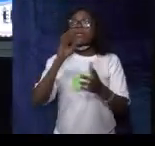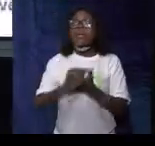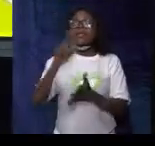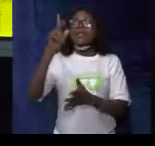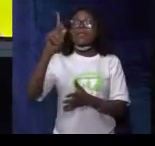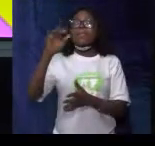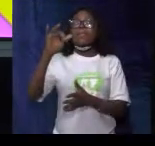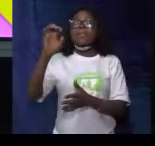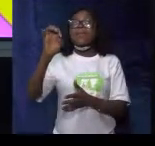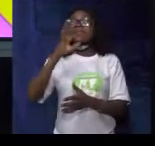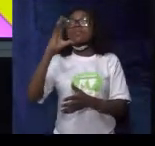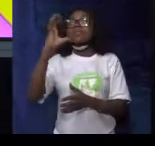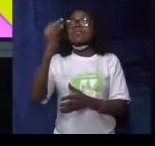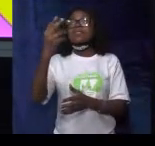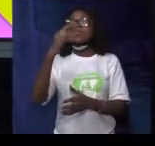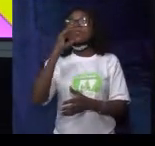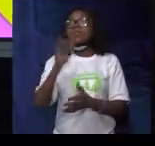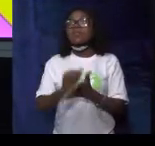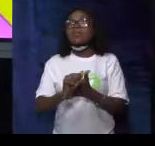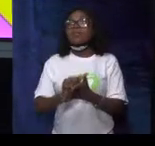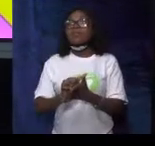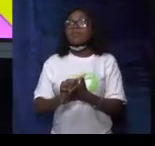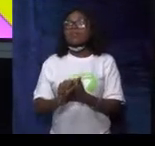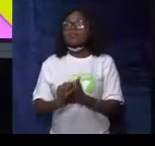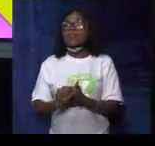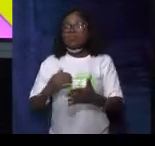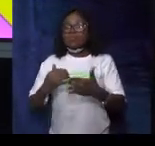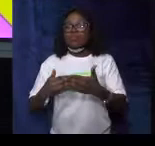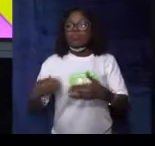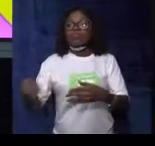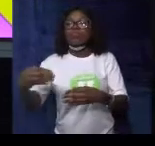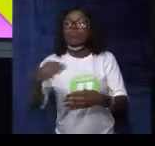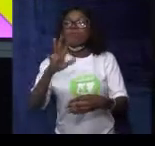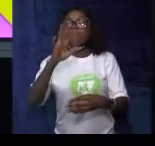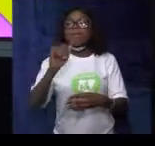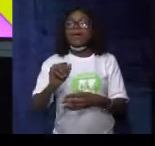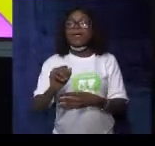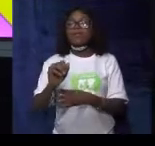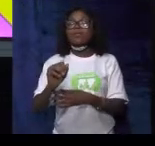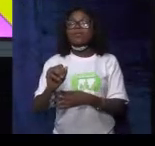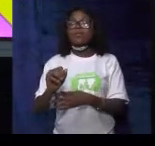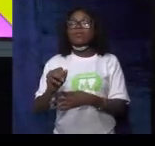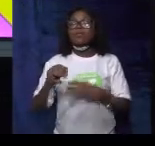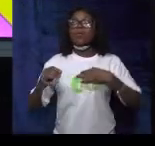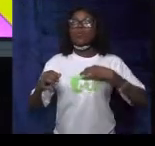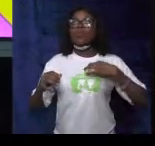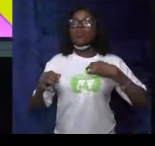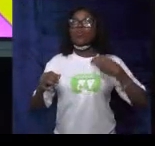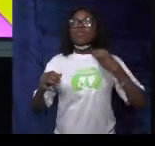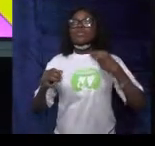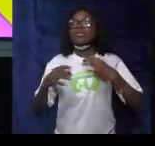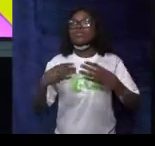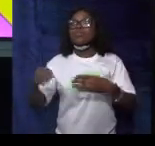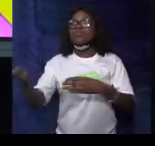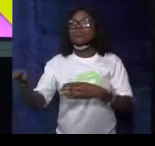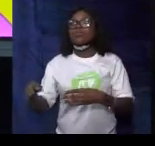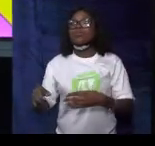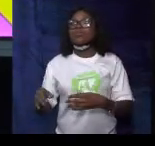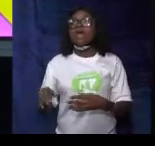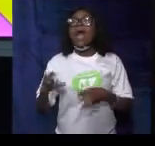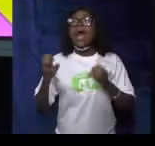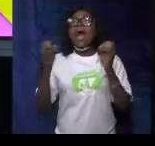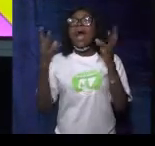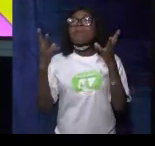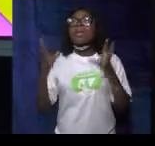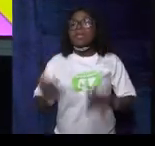Now, the next question says, the pie chart represents the types of clothing sold by boutique. Now, 40 items of clothing were sold.